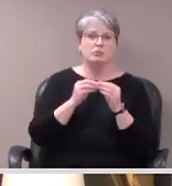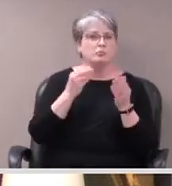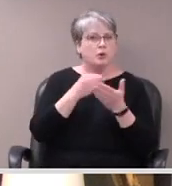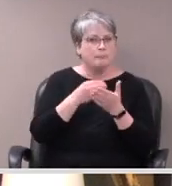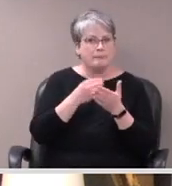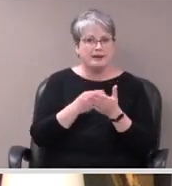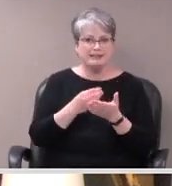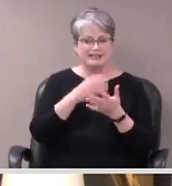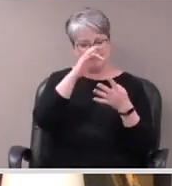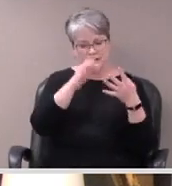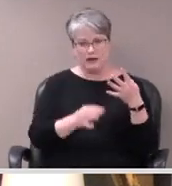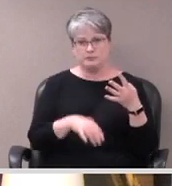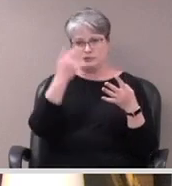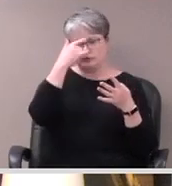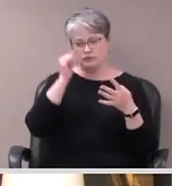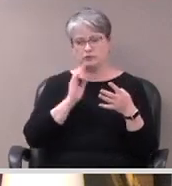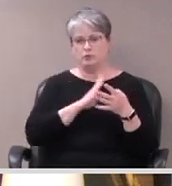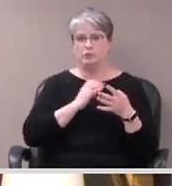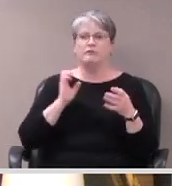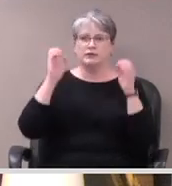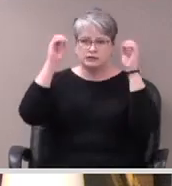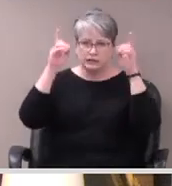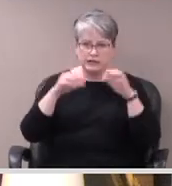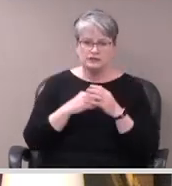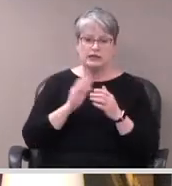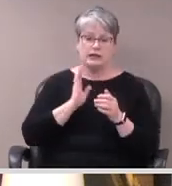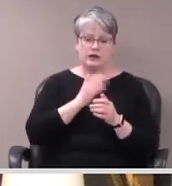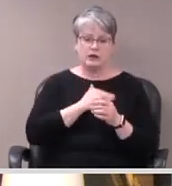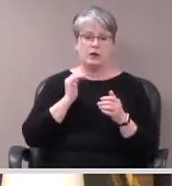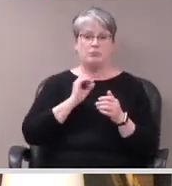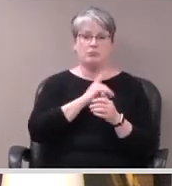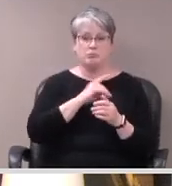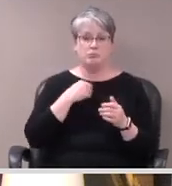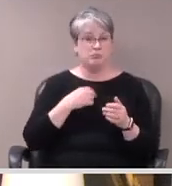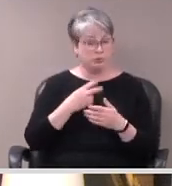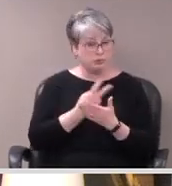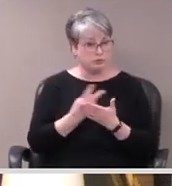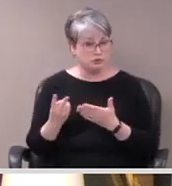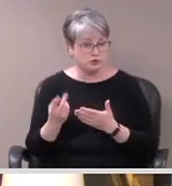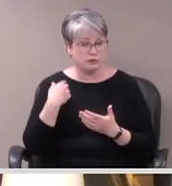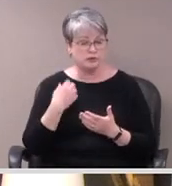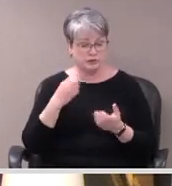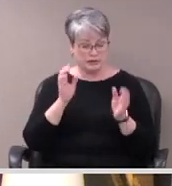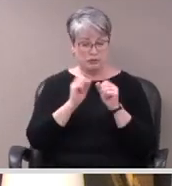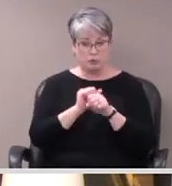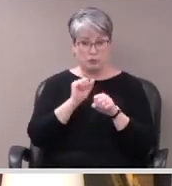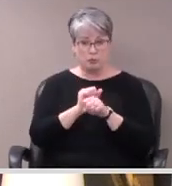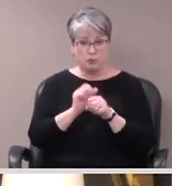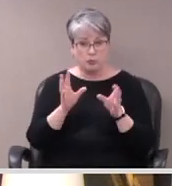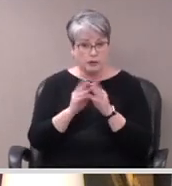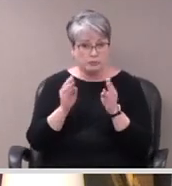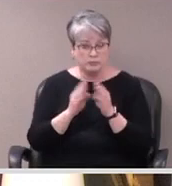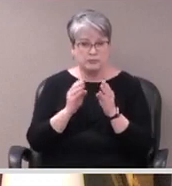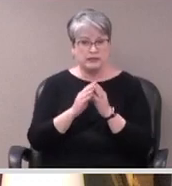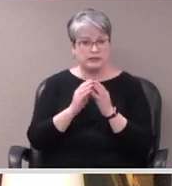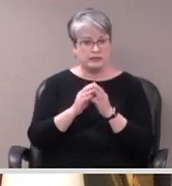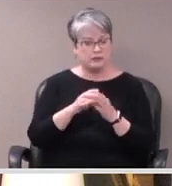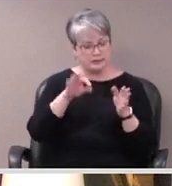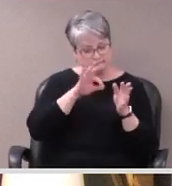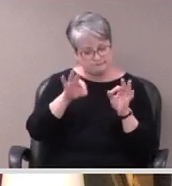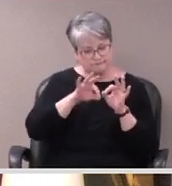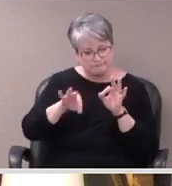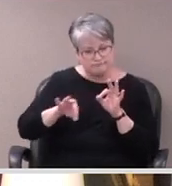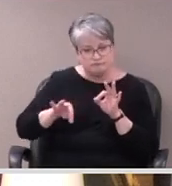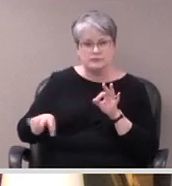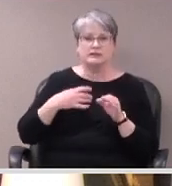those options for the Board of Education. At our board retreat in 2 weeks, we will have a work session that we will detail those